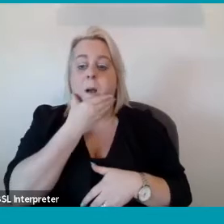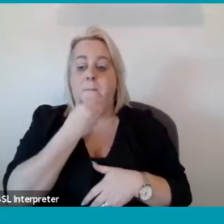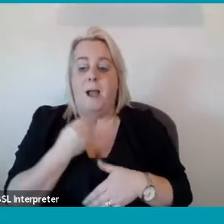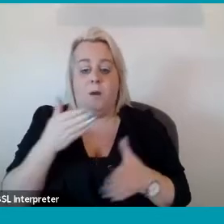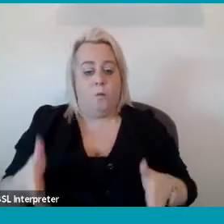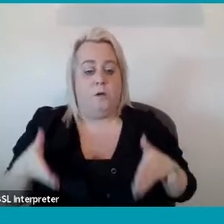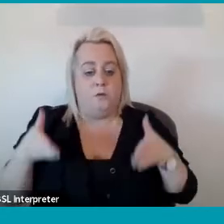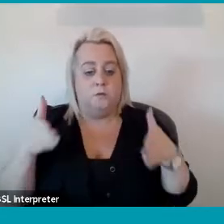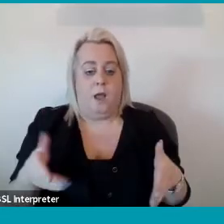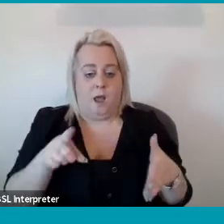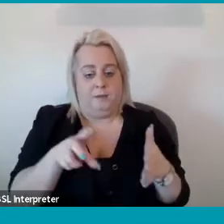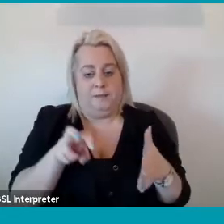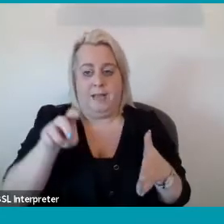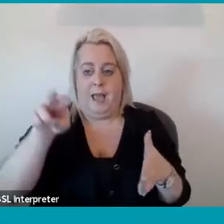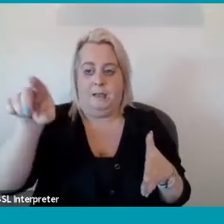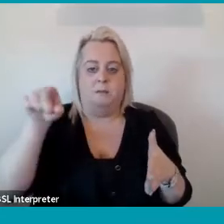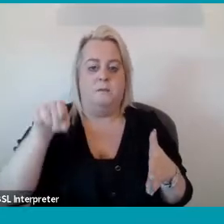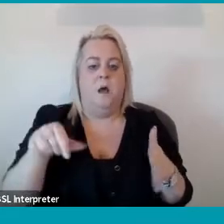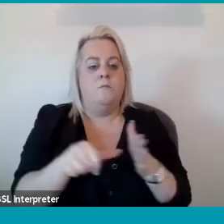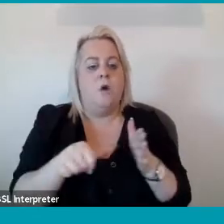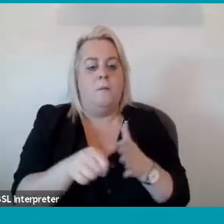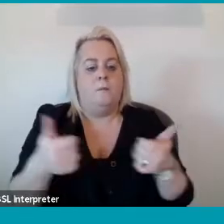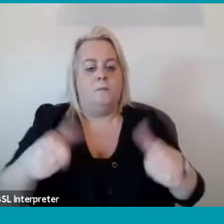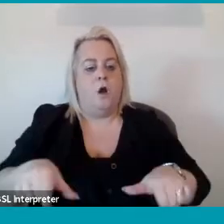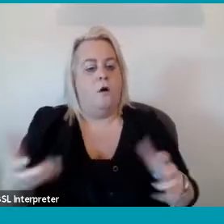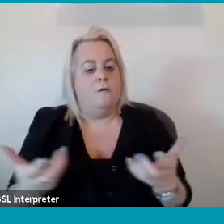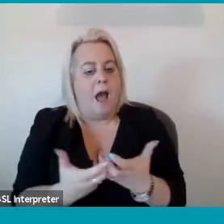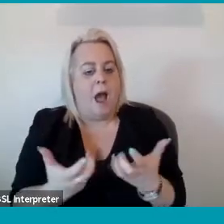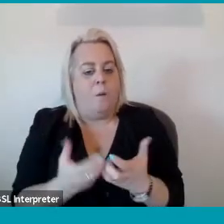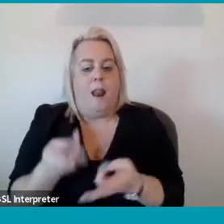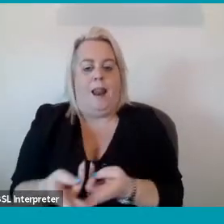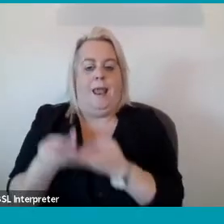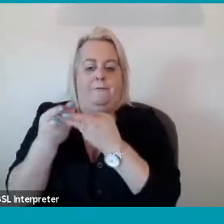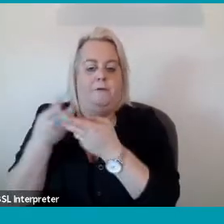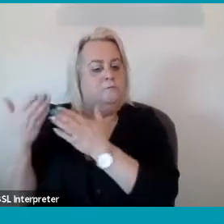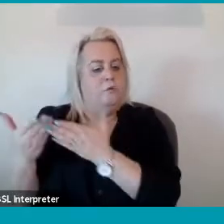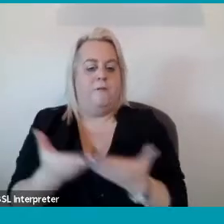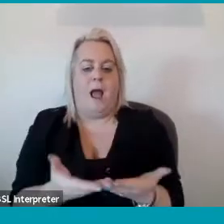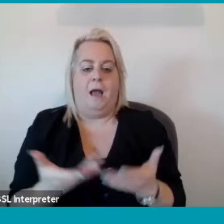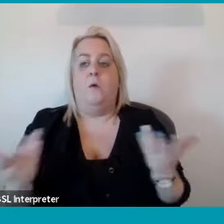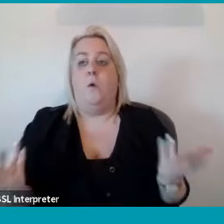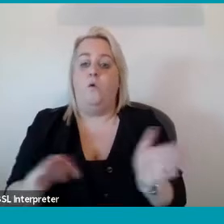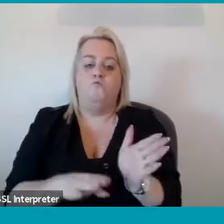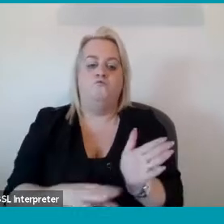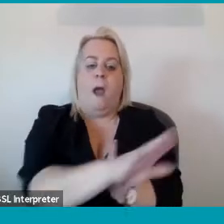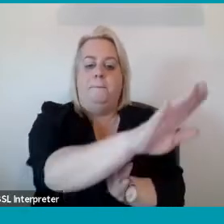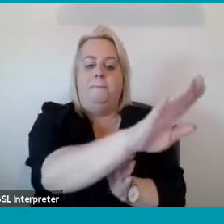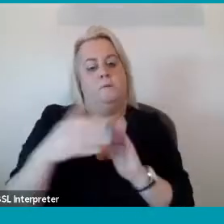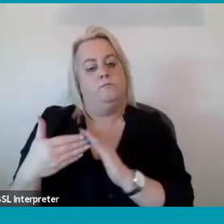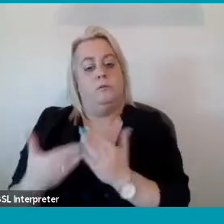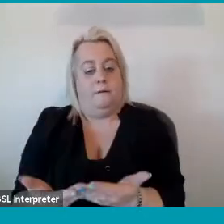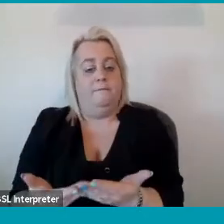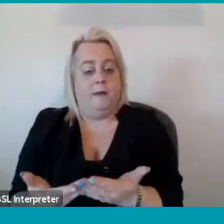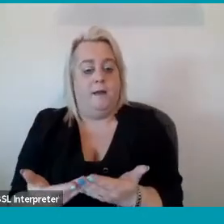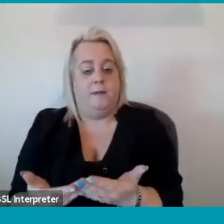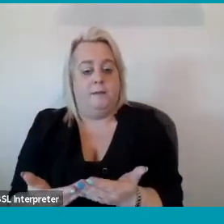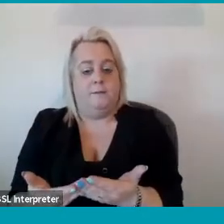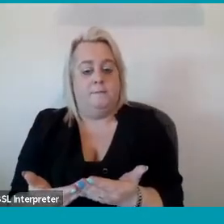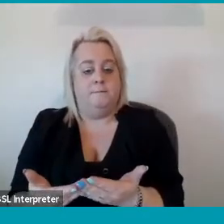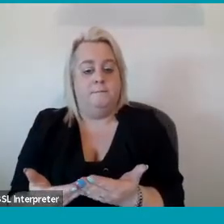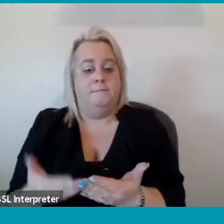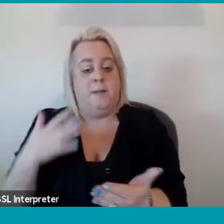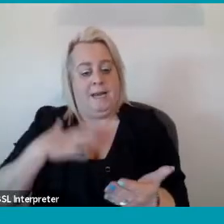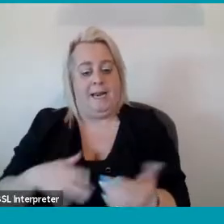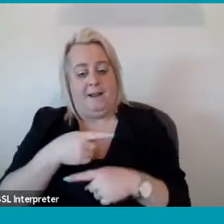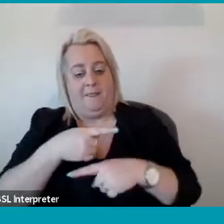provide lifts so he doesn't need to go up the stairs, or ramps, or let's make sure that the things he needs to access